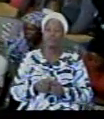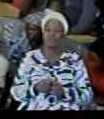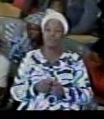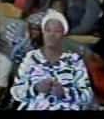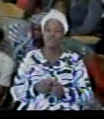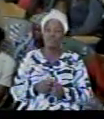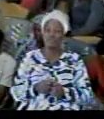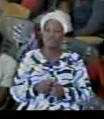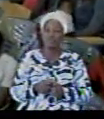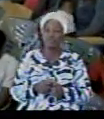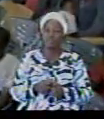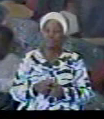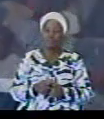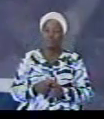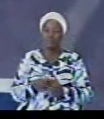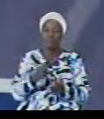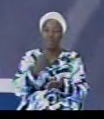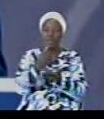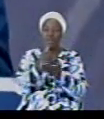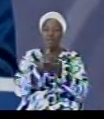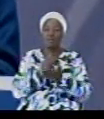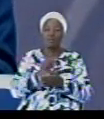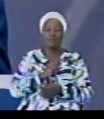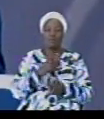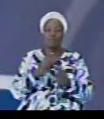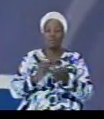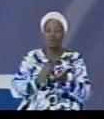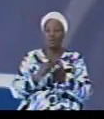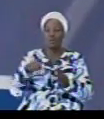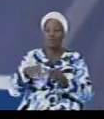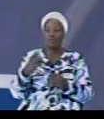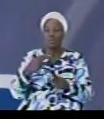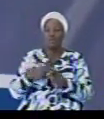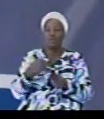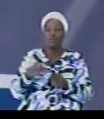Help us to write down the names of the people, fill the form.